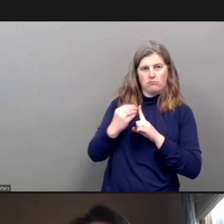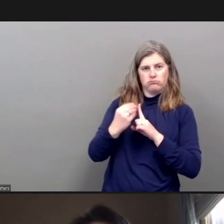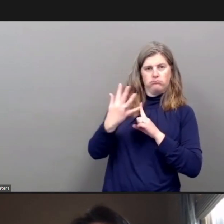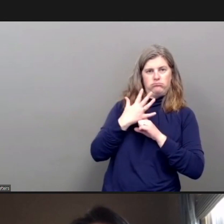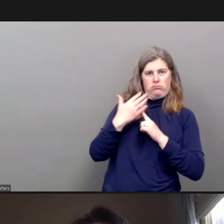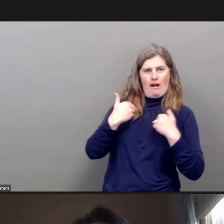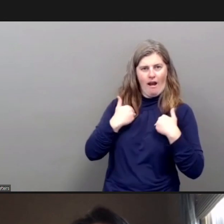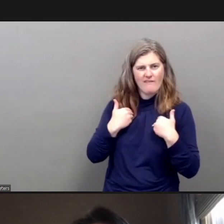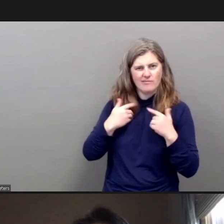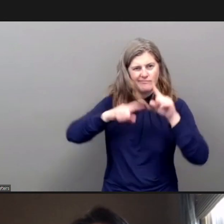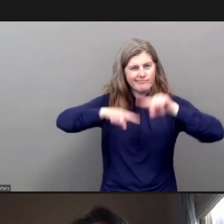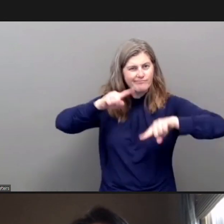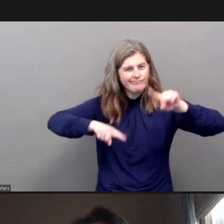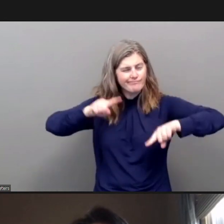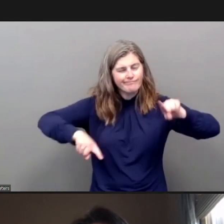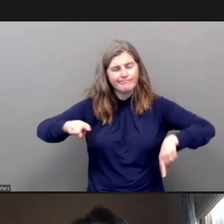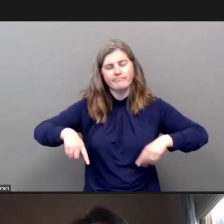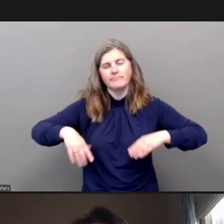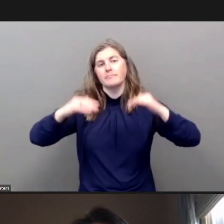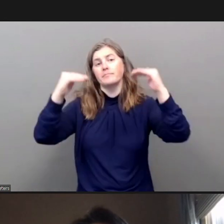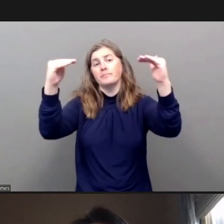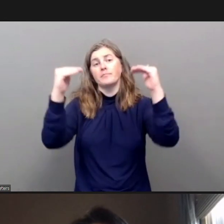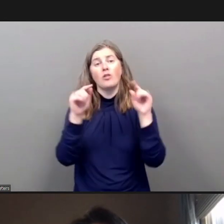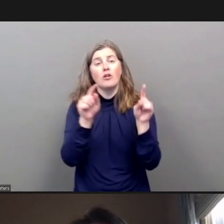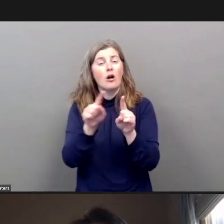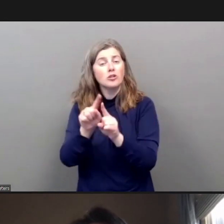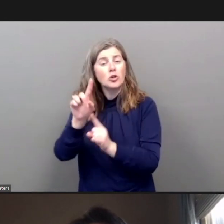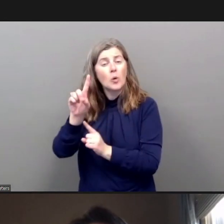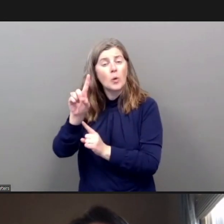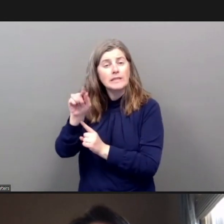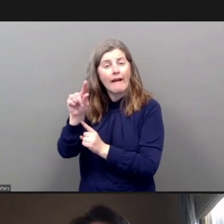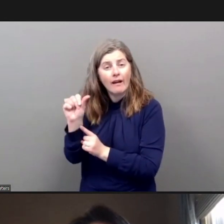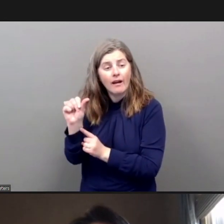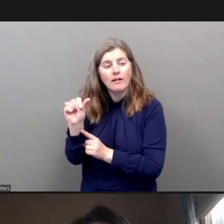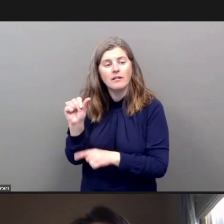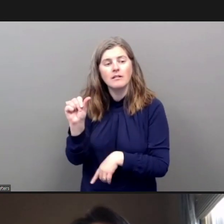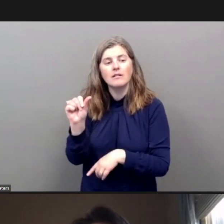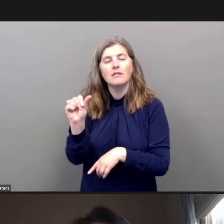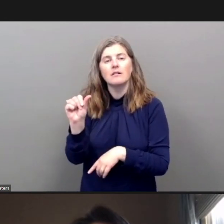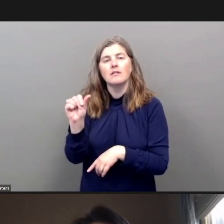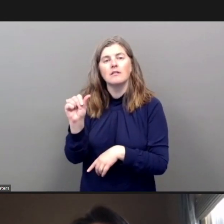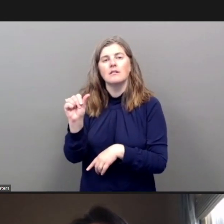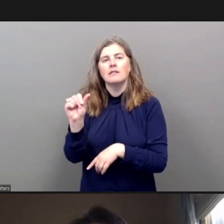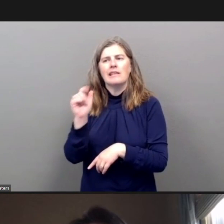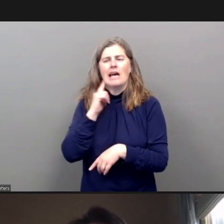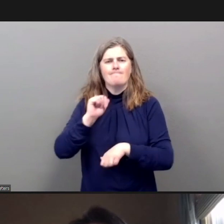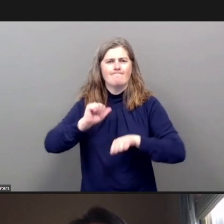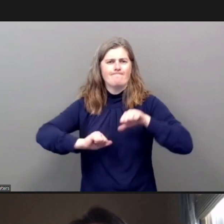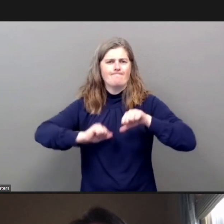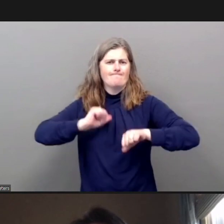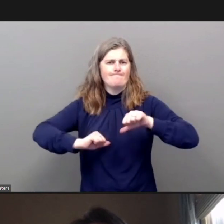experience. There's also data that questions the